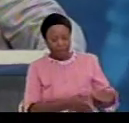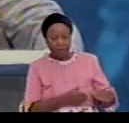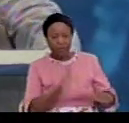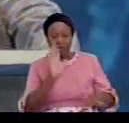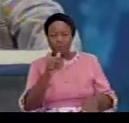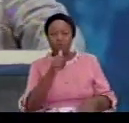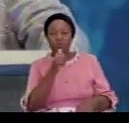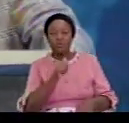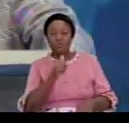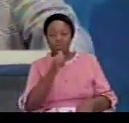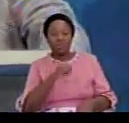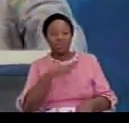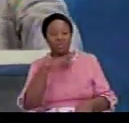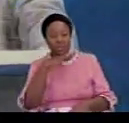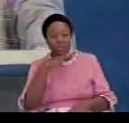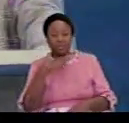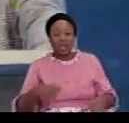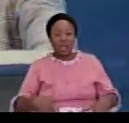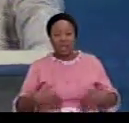secret abominations.